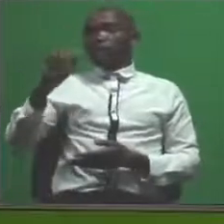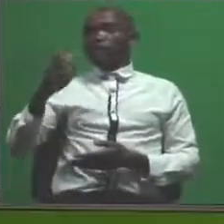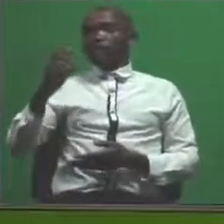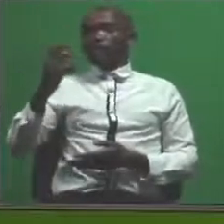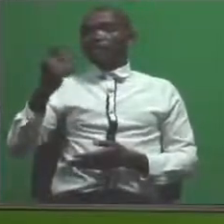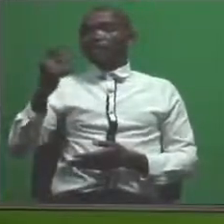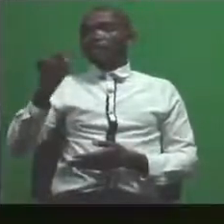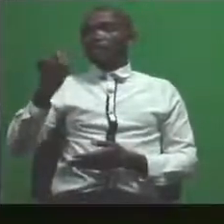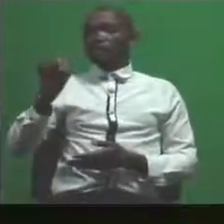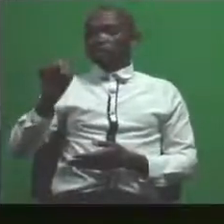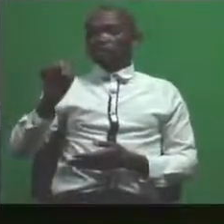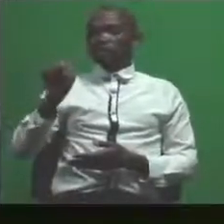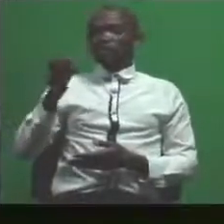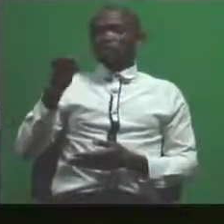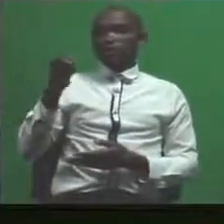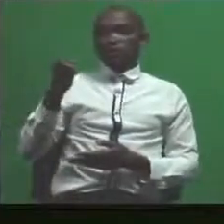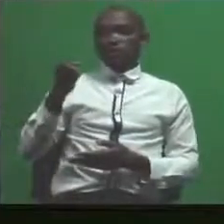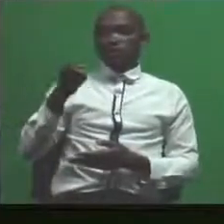as EA.